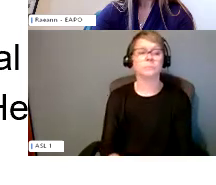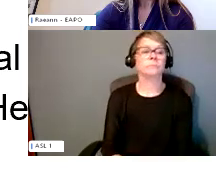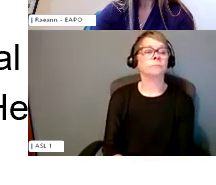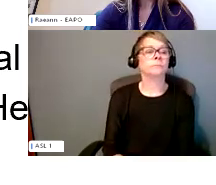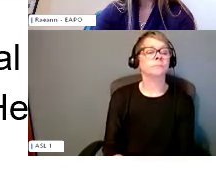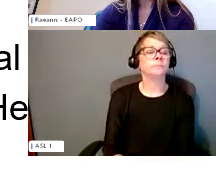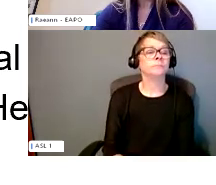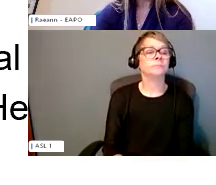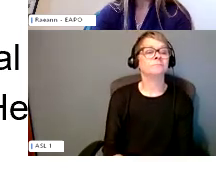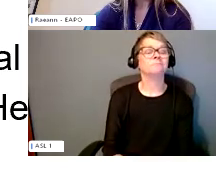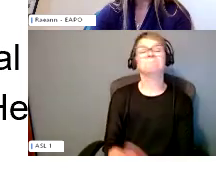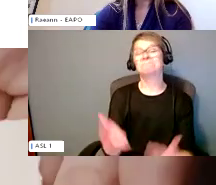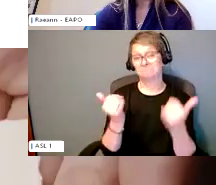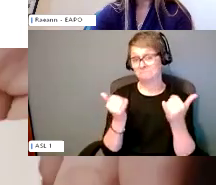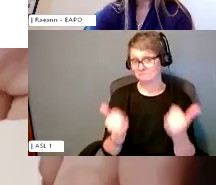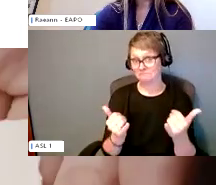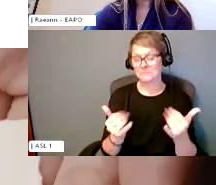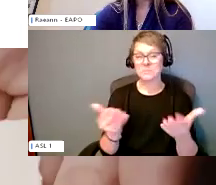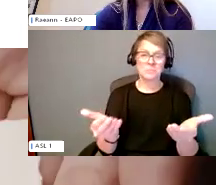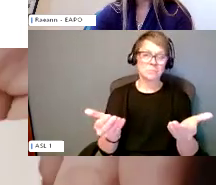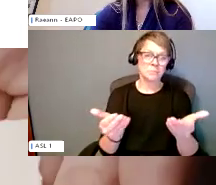So I do want to welcome,